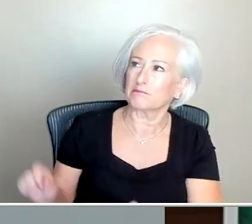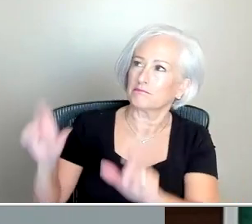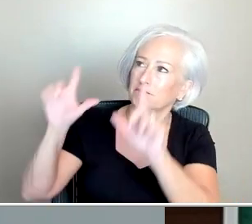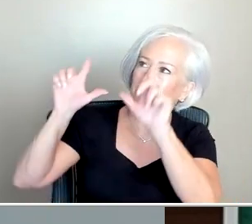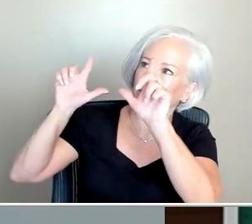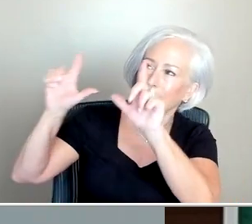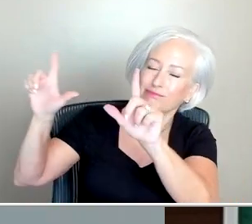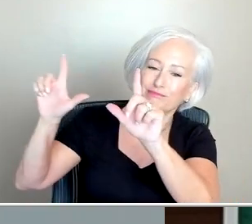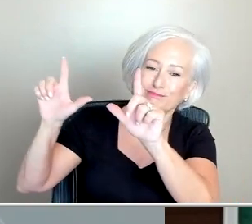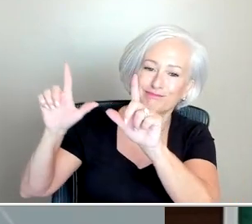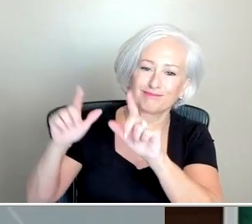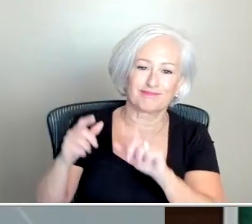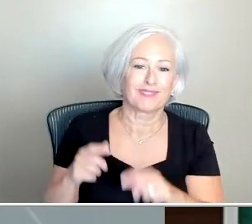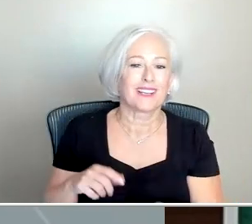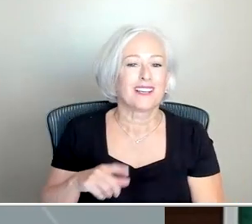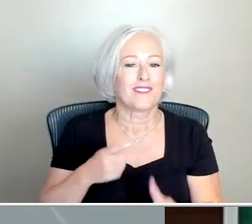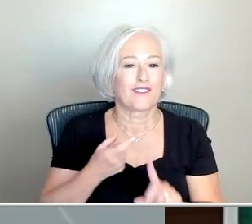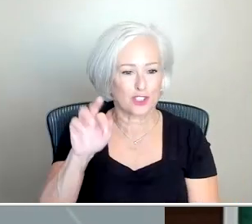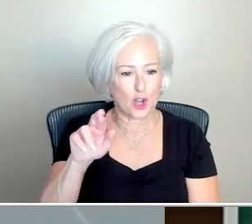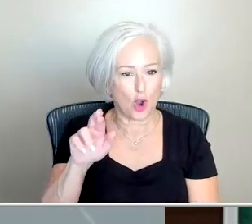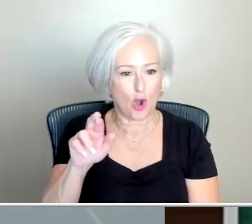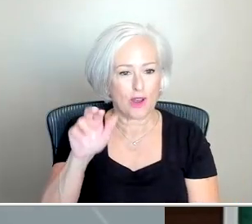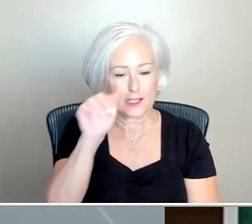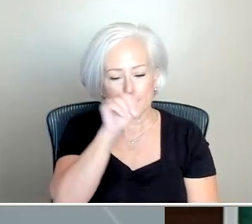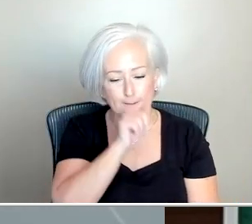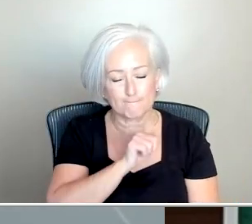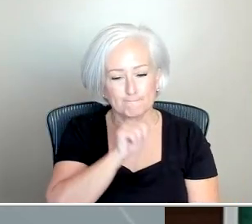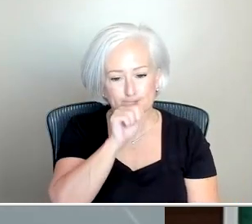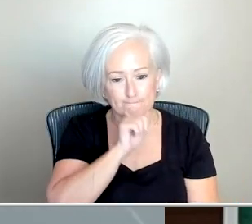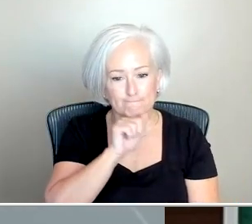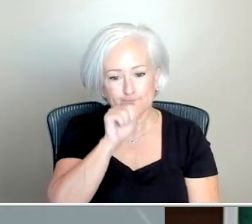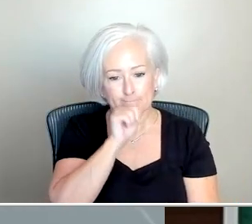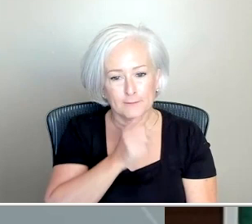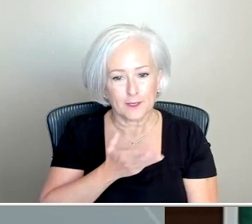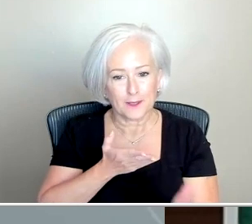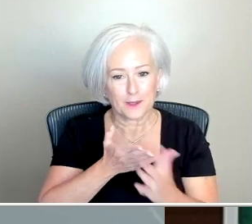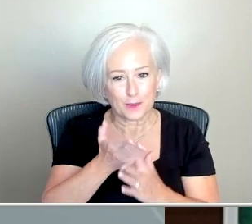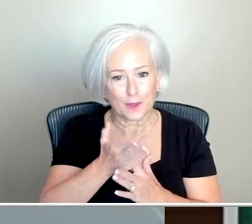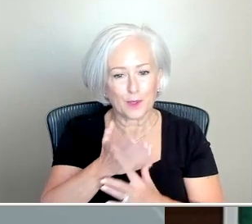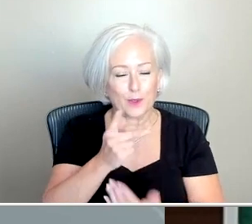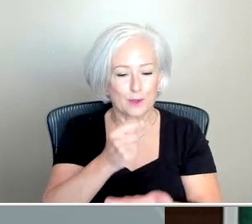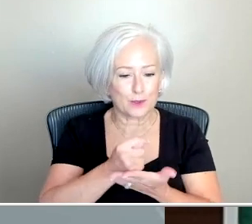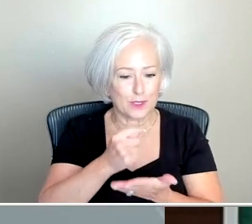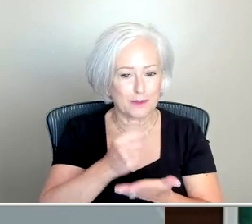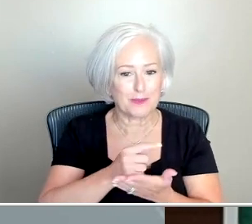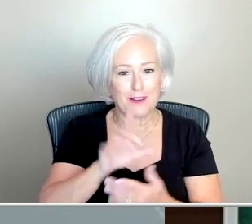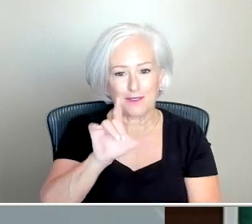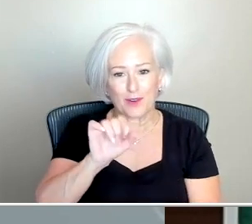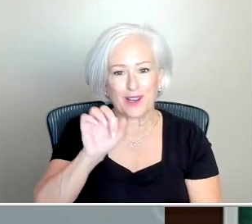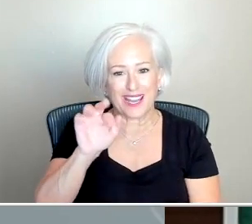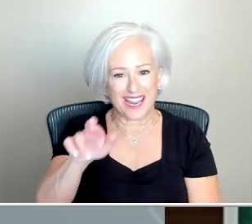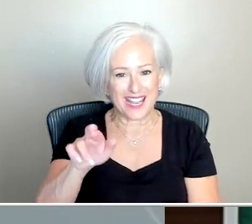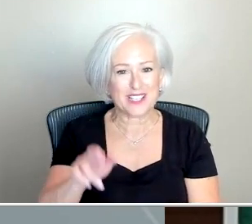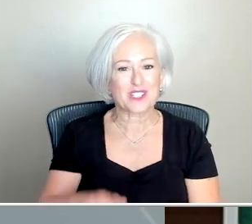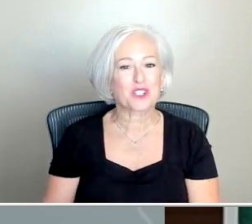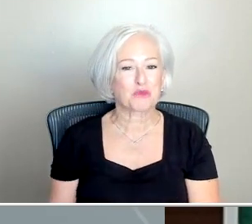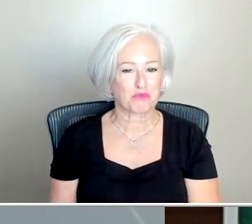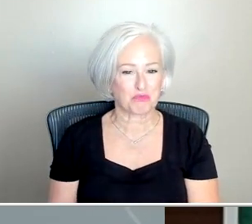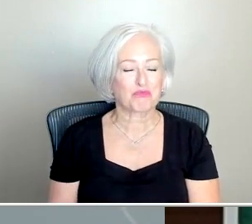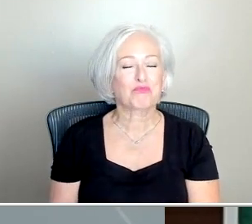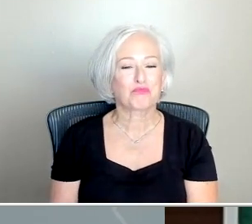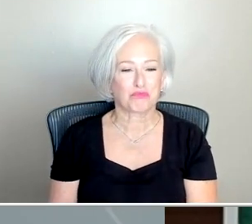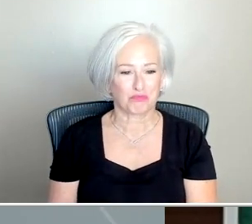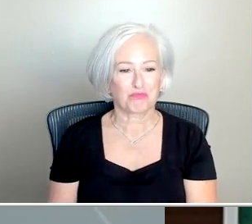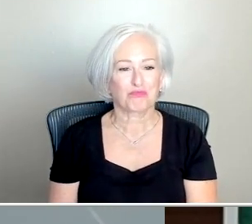weathered the storm of cancer. Why do you right keep here things in front like of me that? when you're showing there. Yeah. Why do you keep